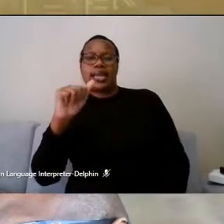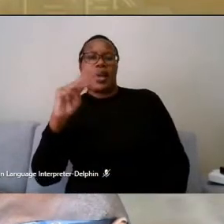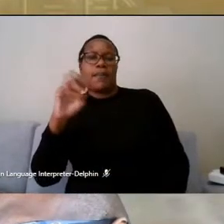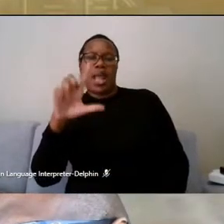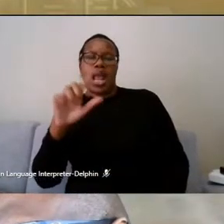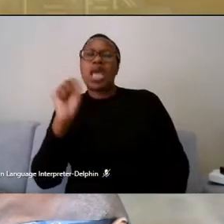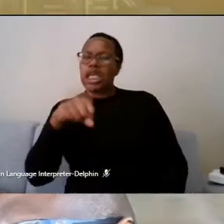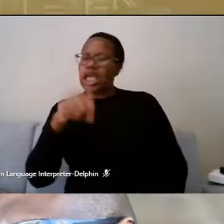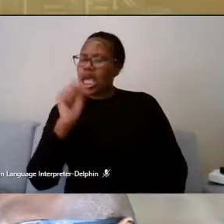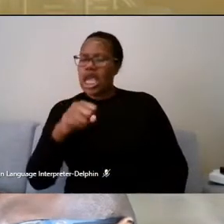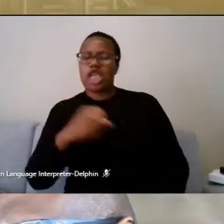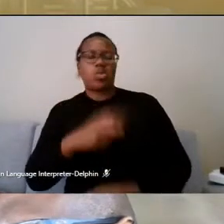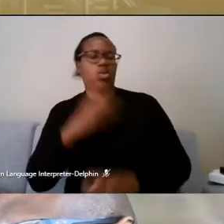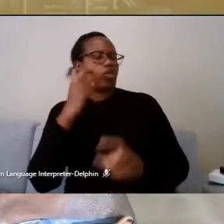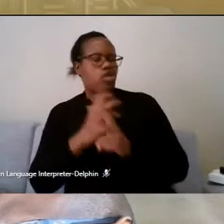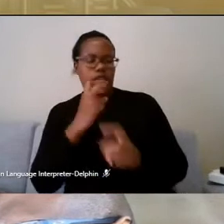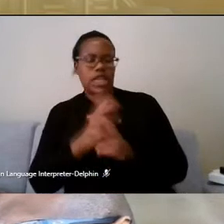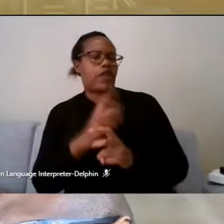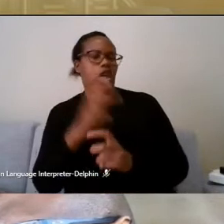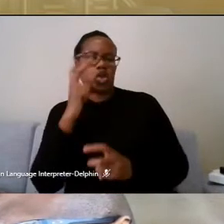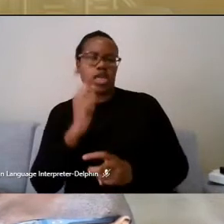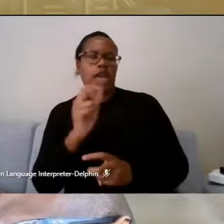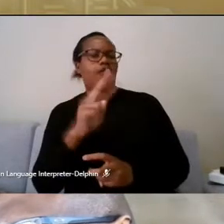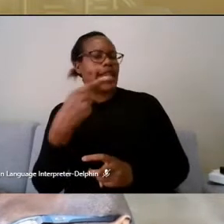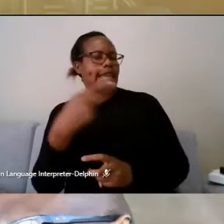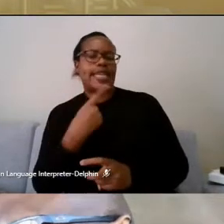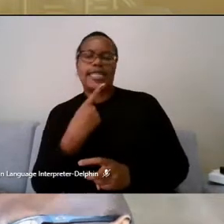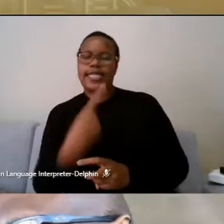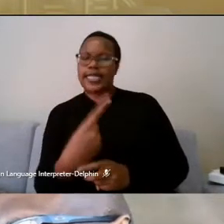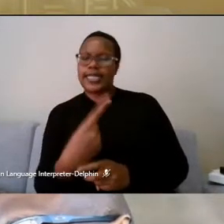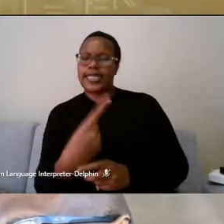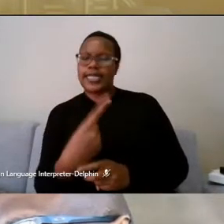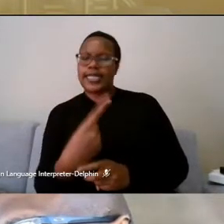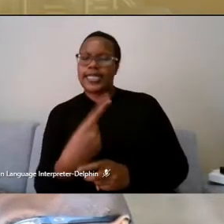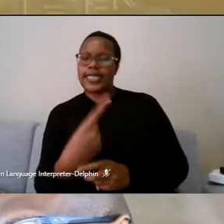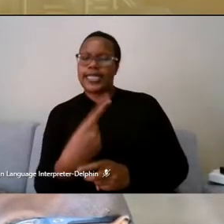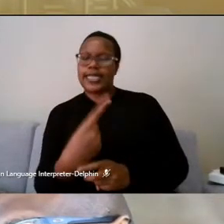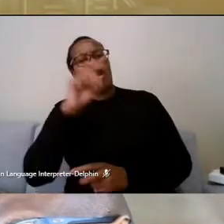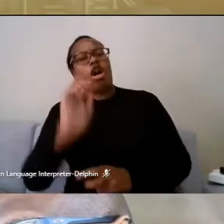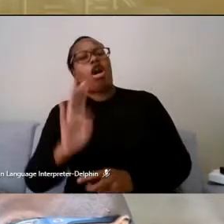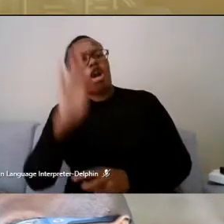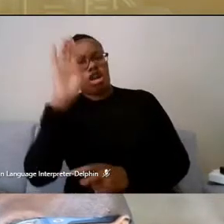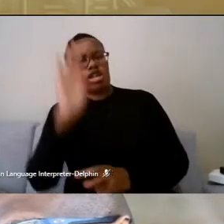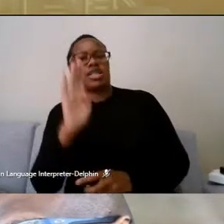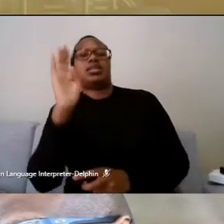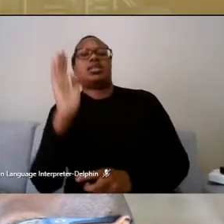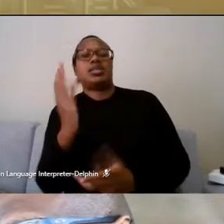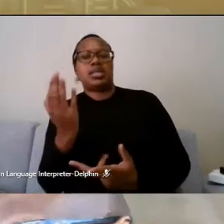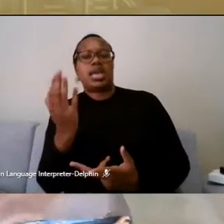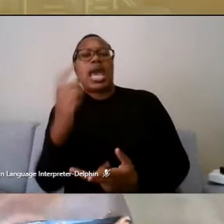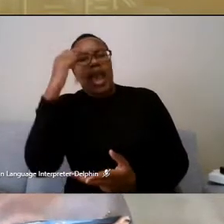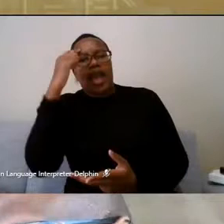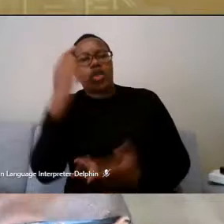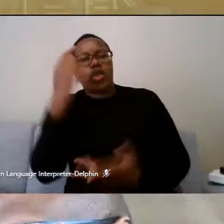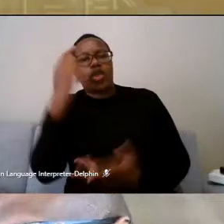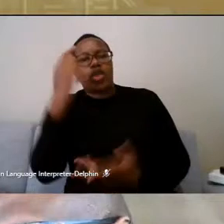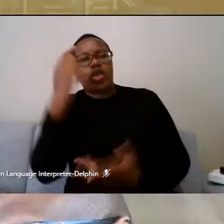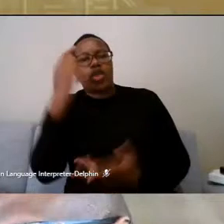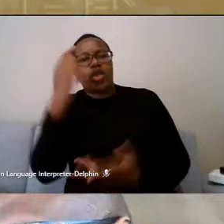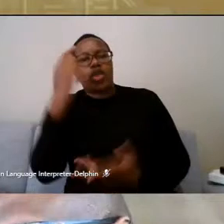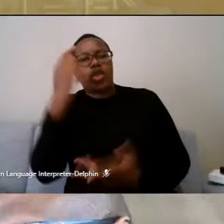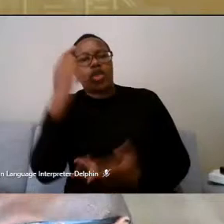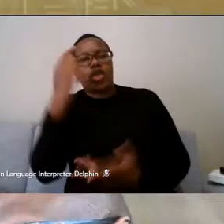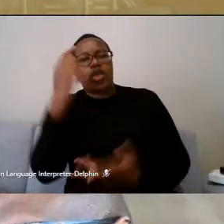Mr. Van Heerden is saying. You know, hence my question. I thought maybe the minister, the deputy